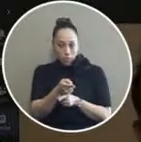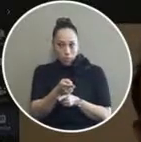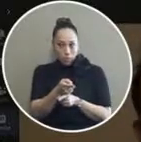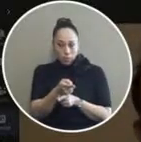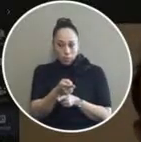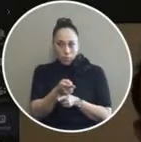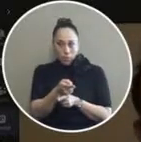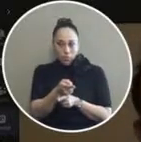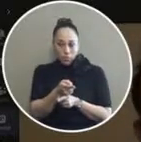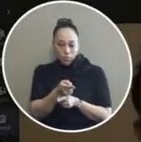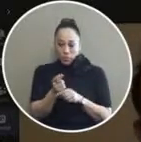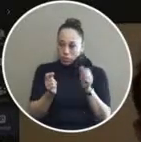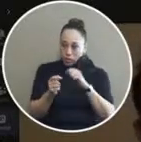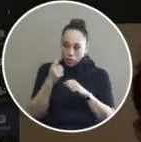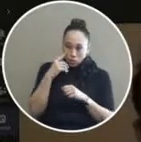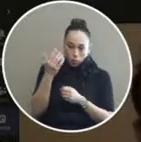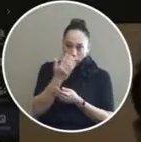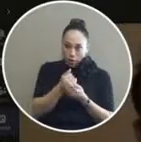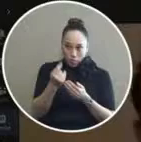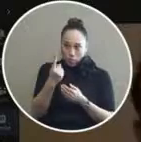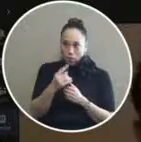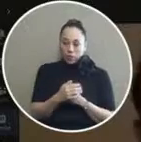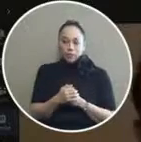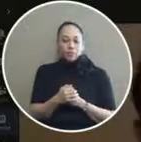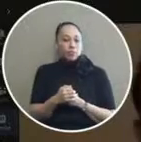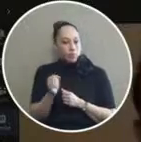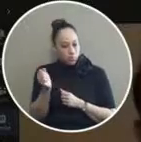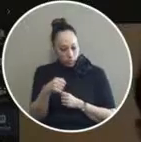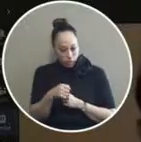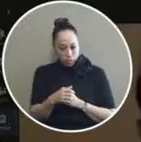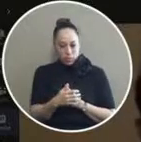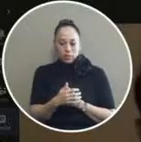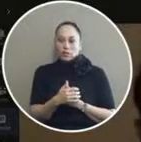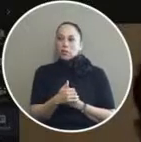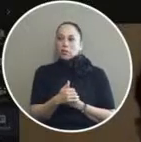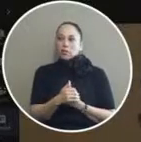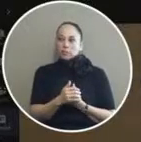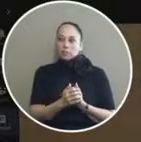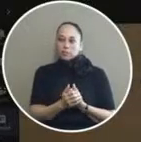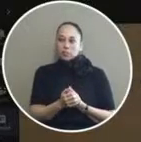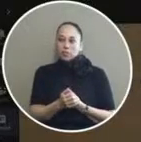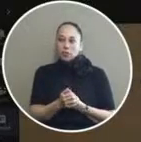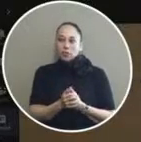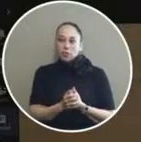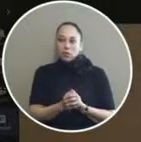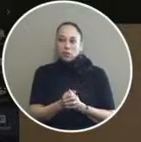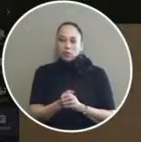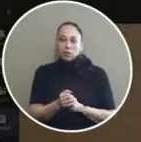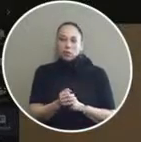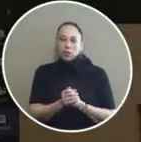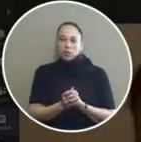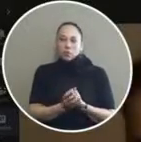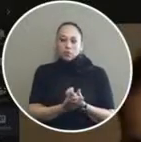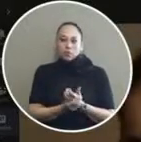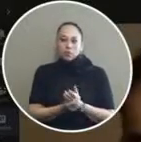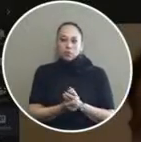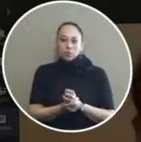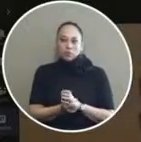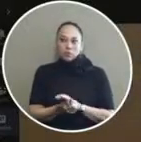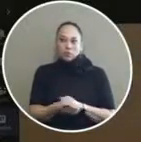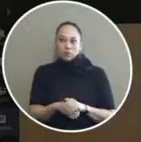It's open to anybody. Yes, sir. Is that okay? Yes, sir. Yeah. Again, I guess I